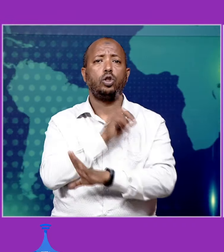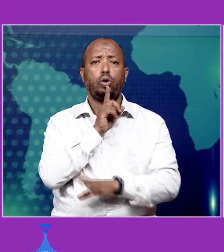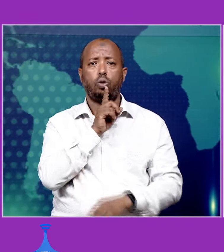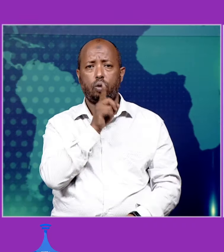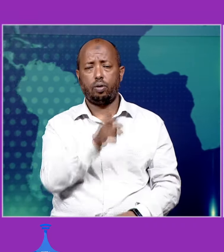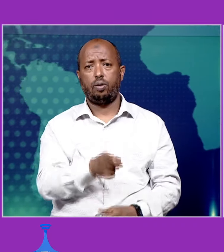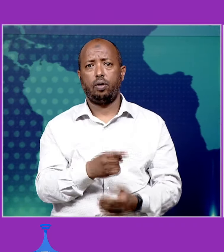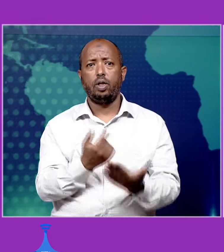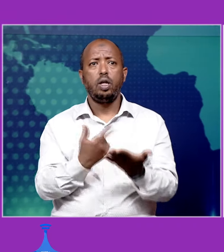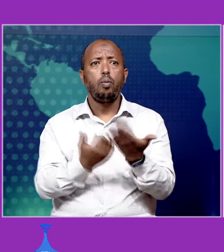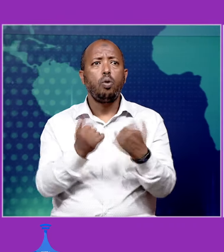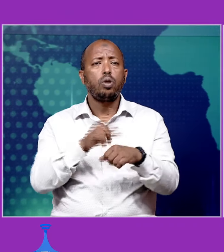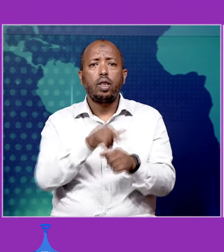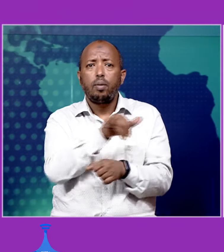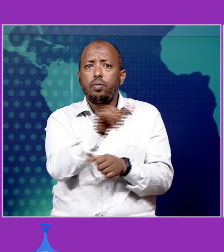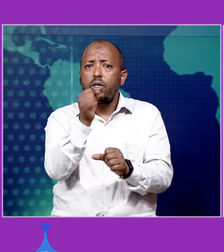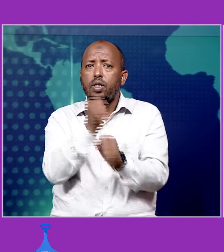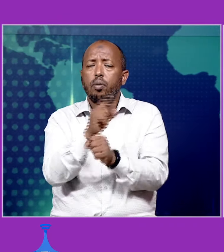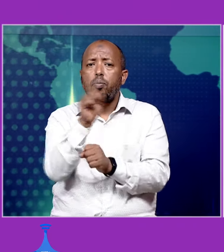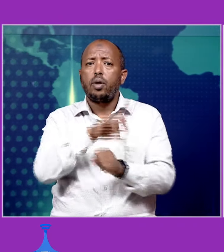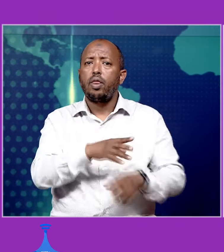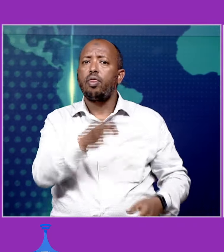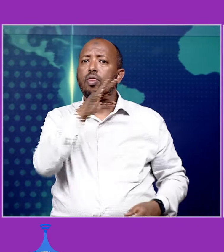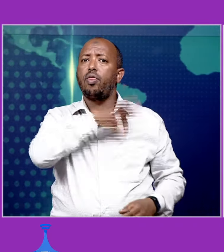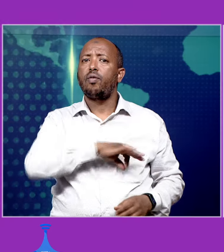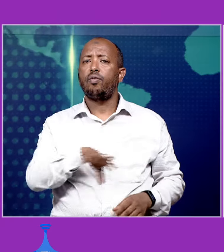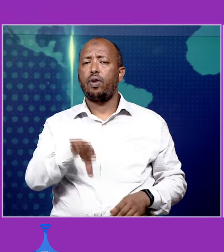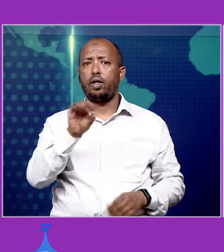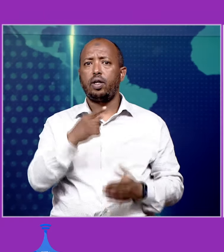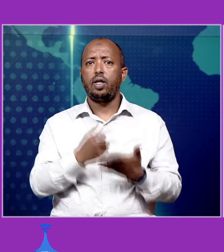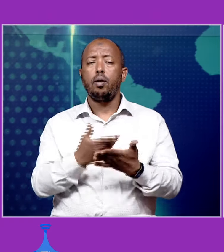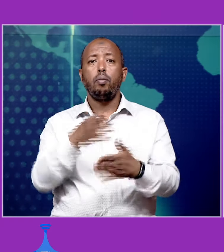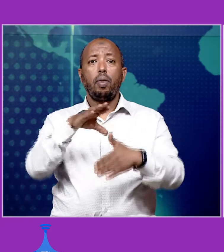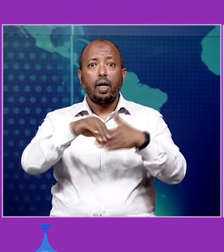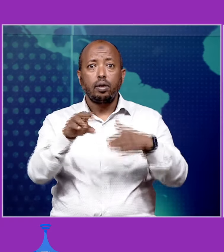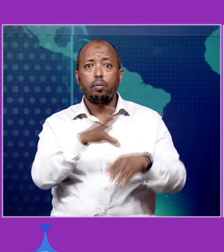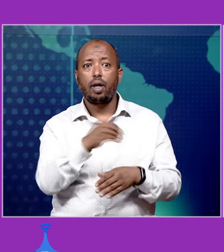casim in the nominator for he begins a bocusin